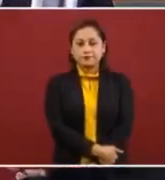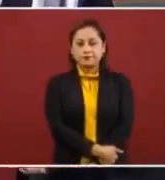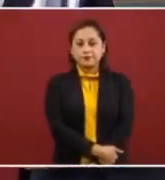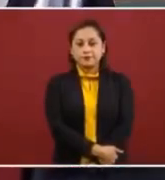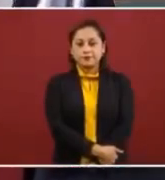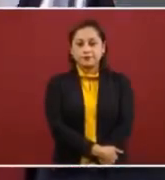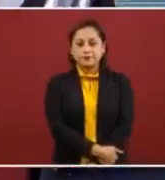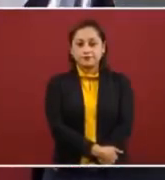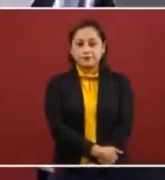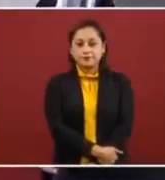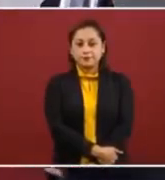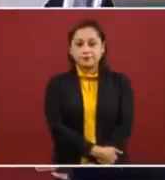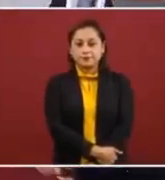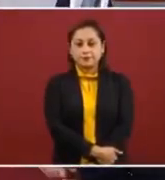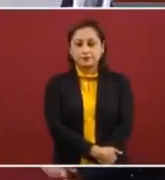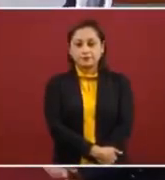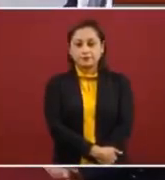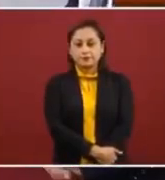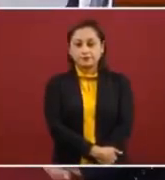youngest.